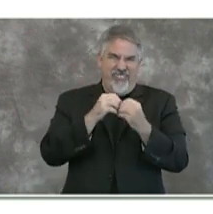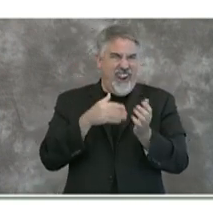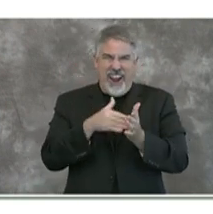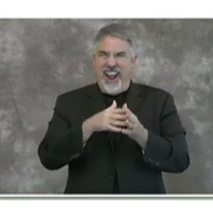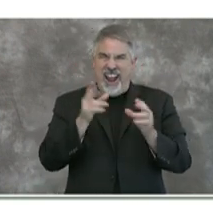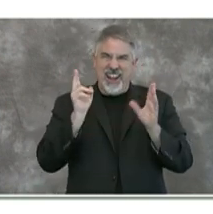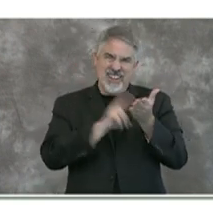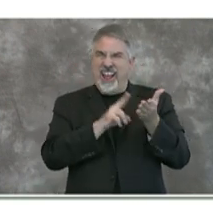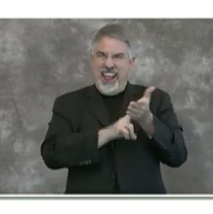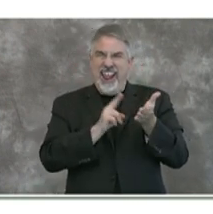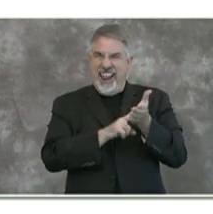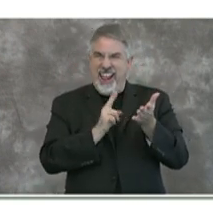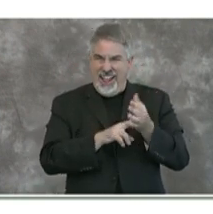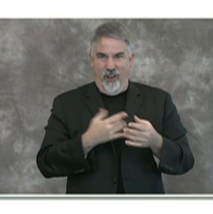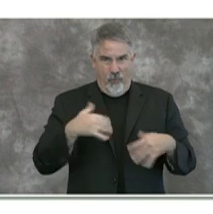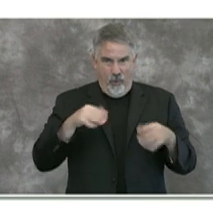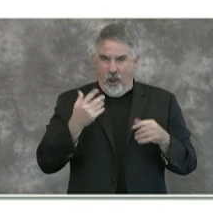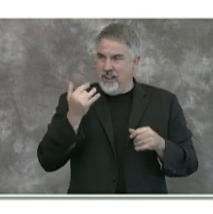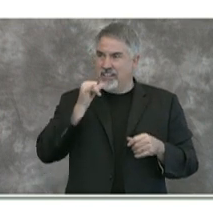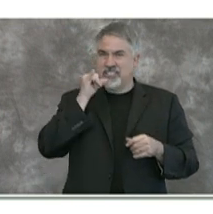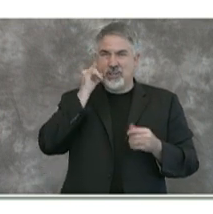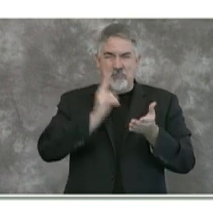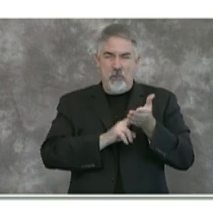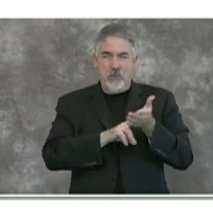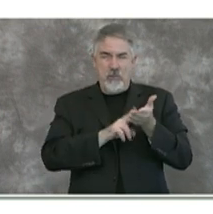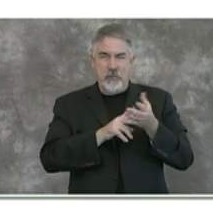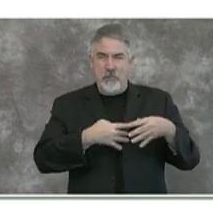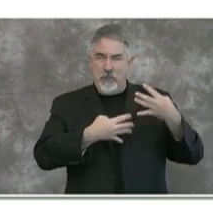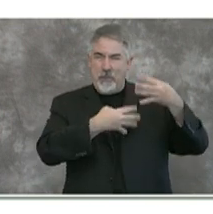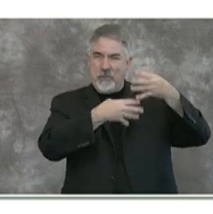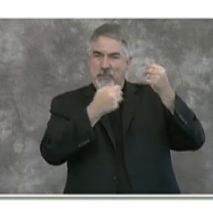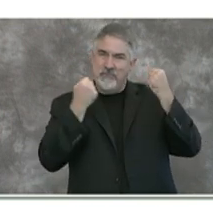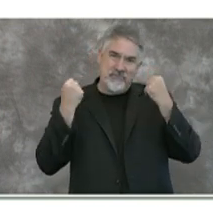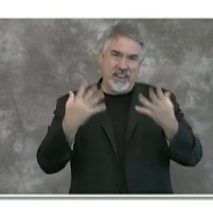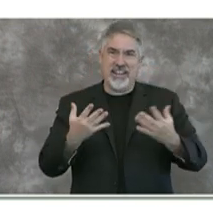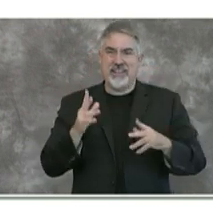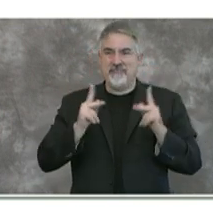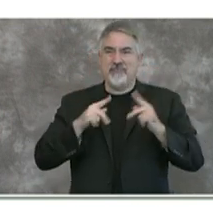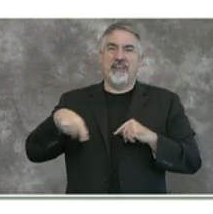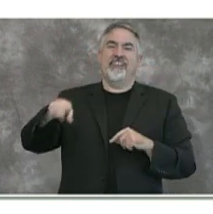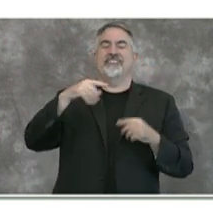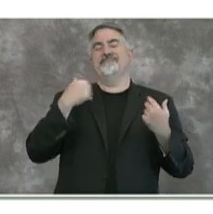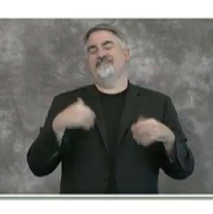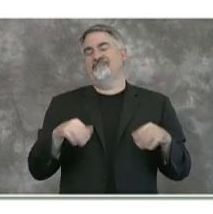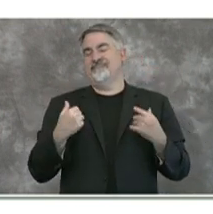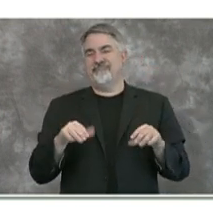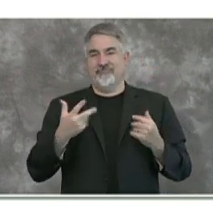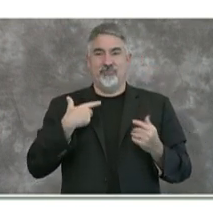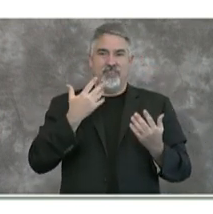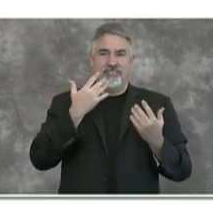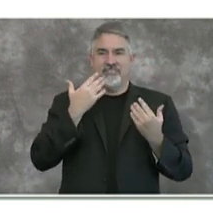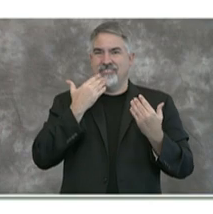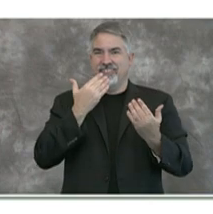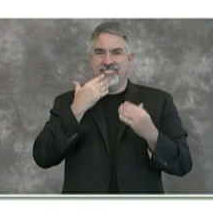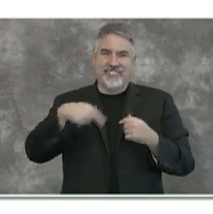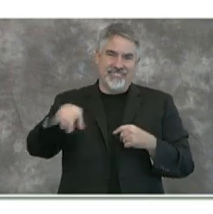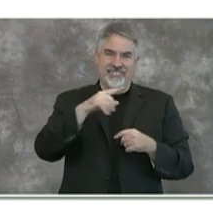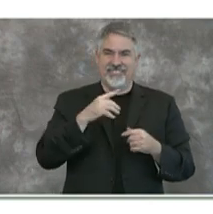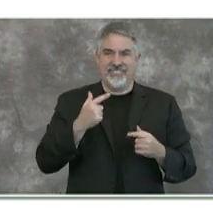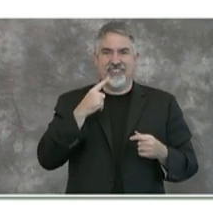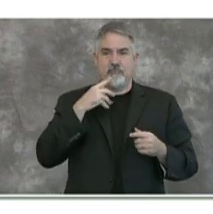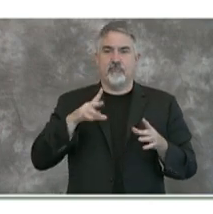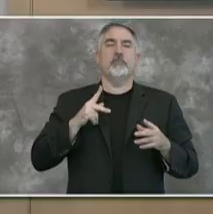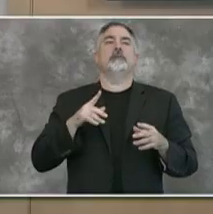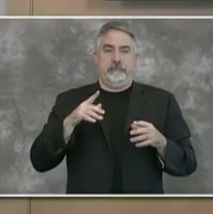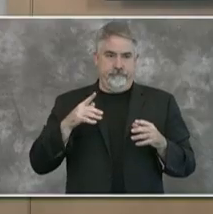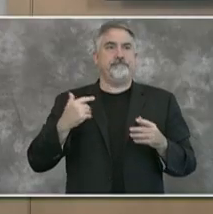one another at the end of the day. Although there are a lot of things that are orders, we need widespread adoption. We need widespread social